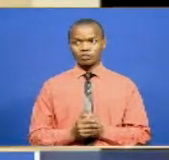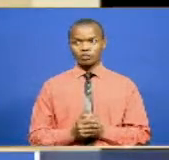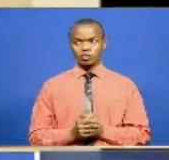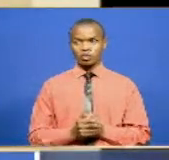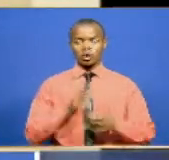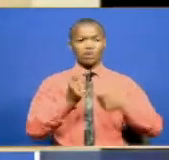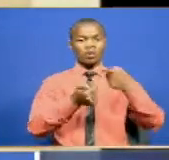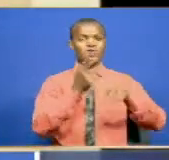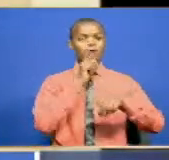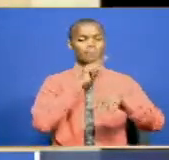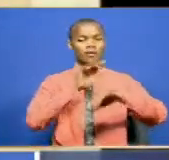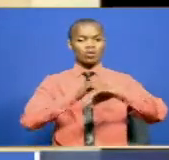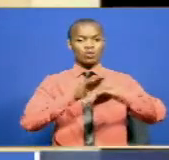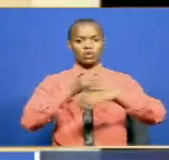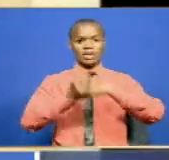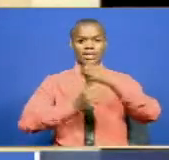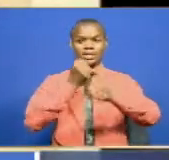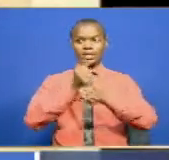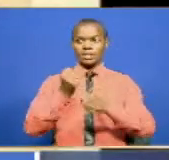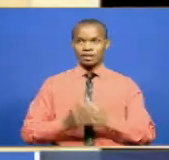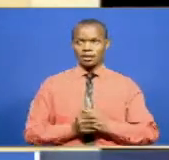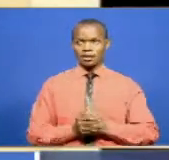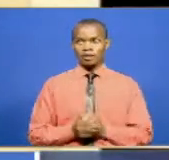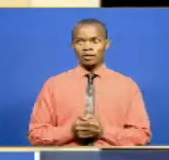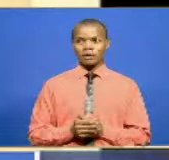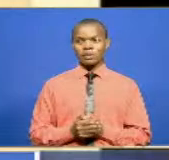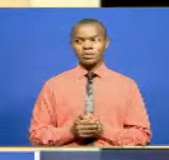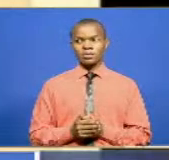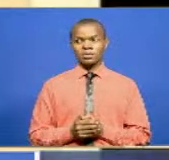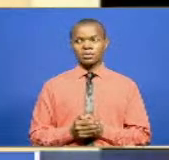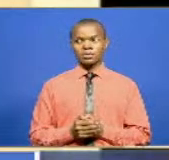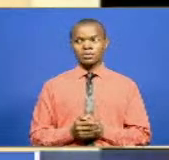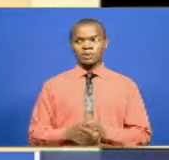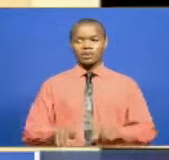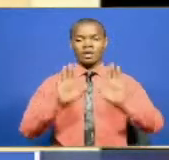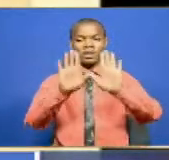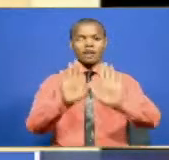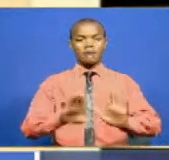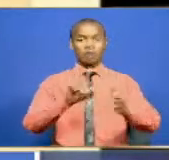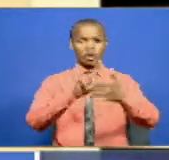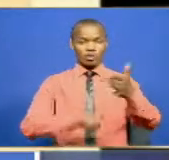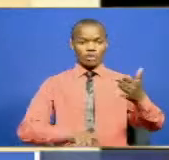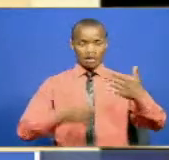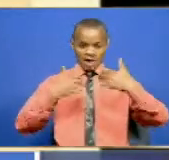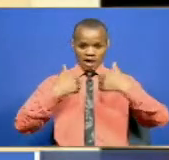years. We need to have such